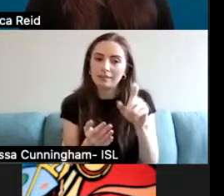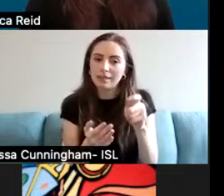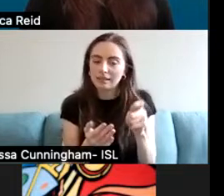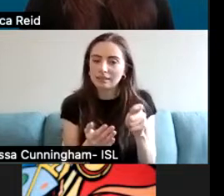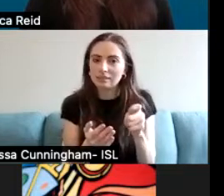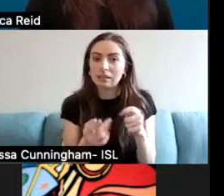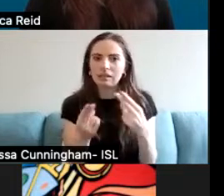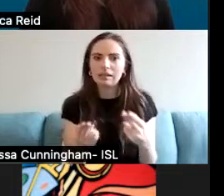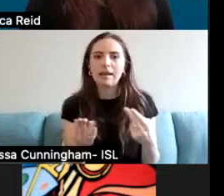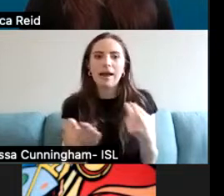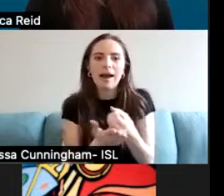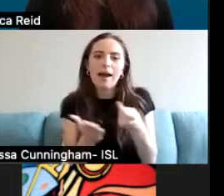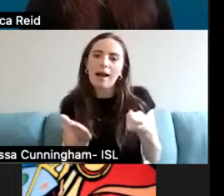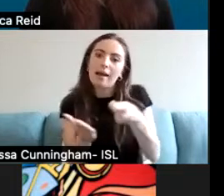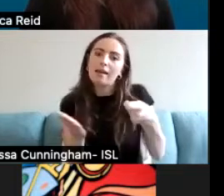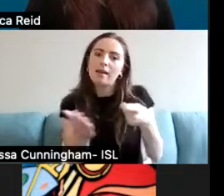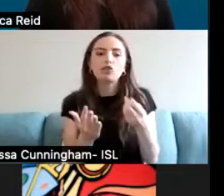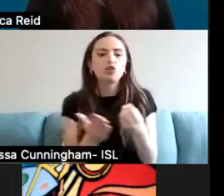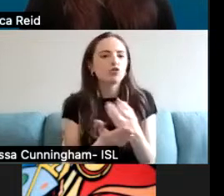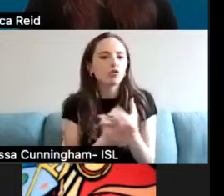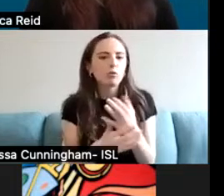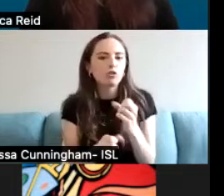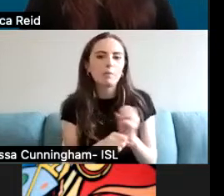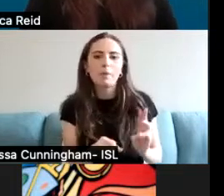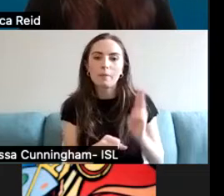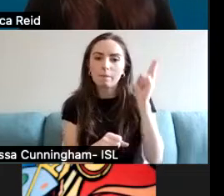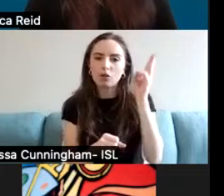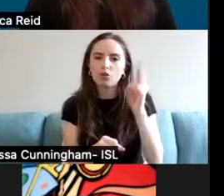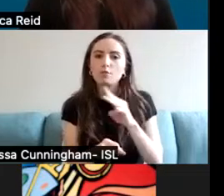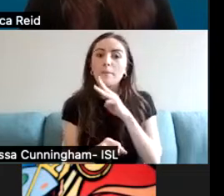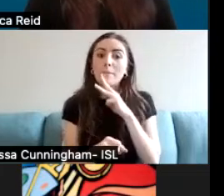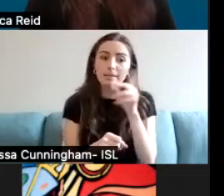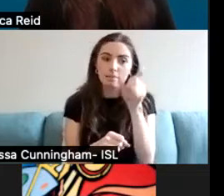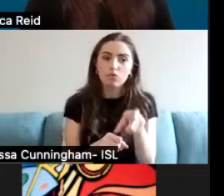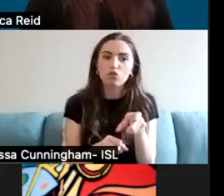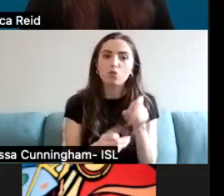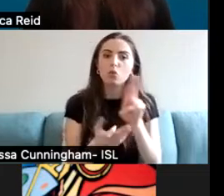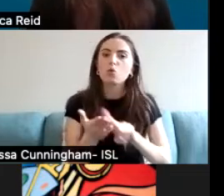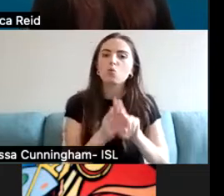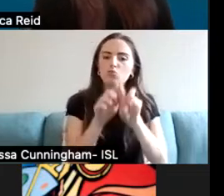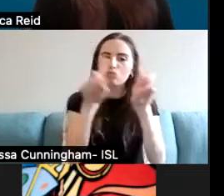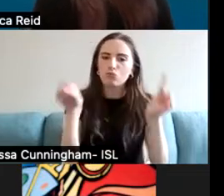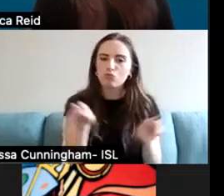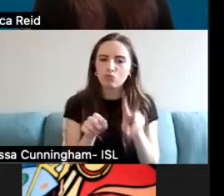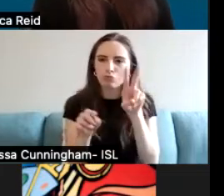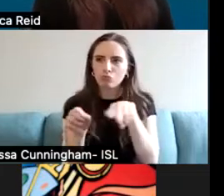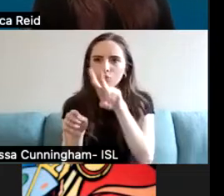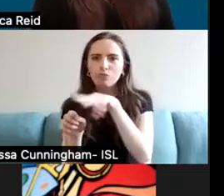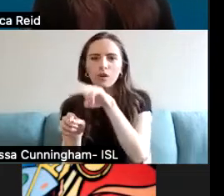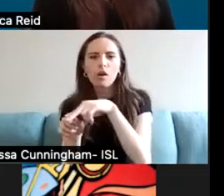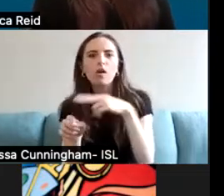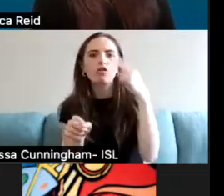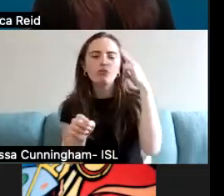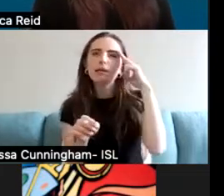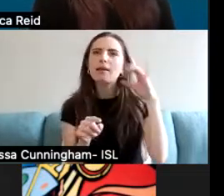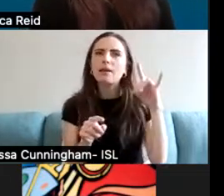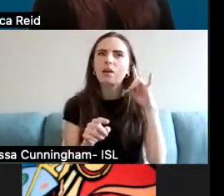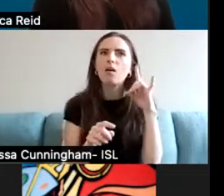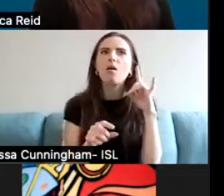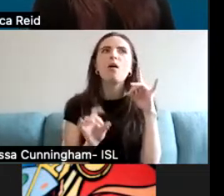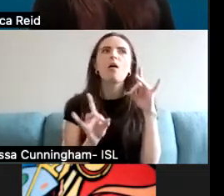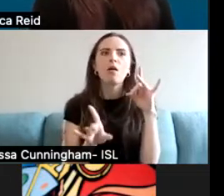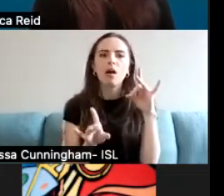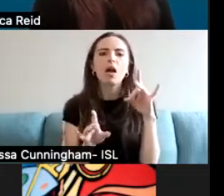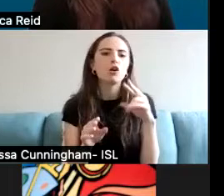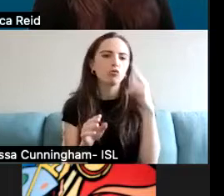everything sorted in order and just working. If we compare that with an inaccessible document, you'll see that